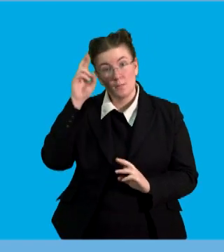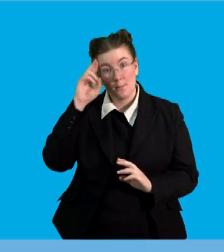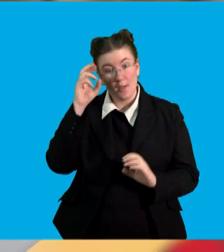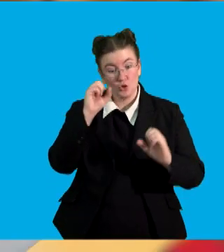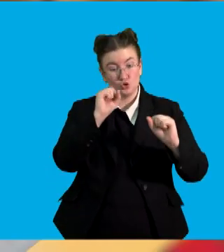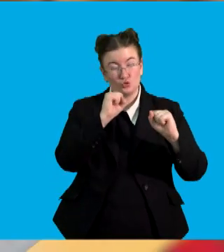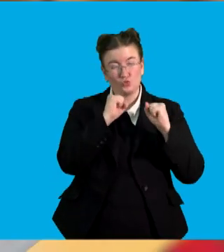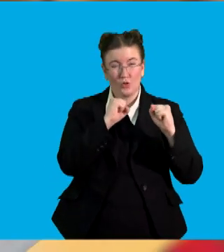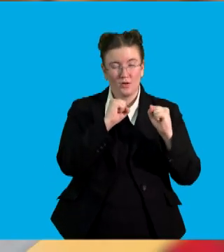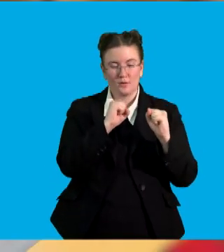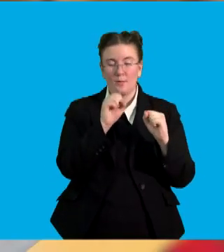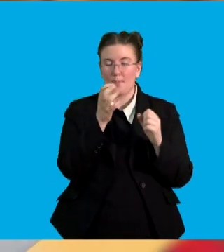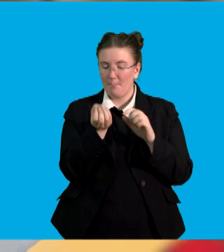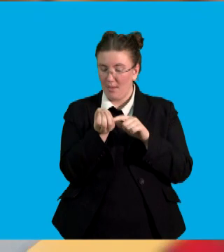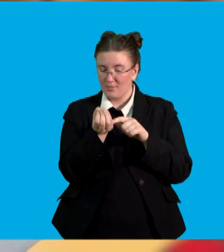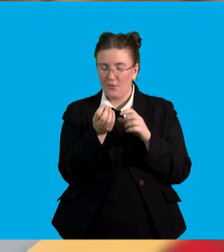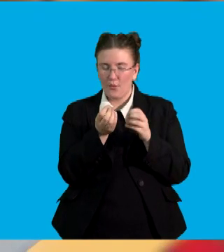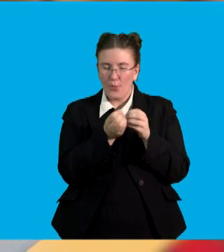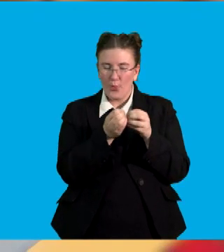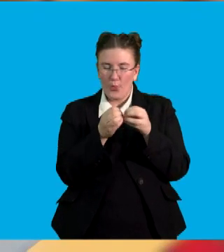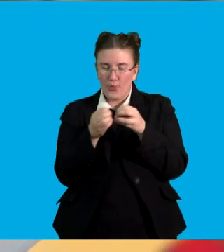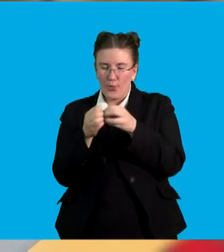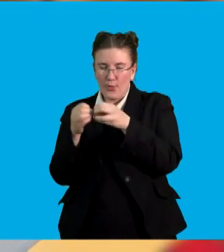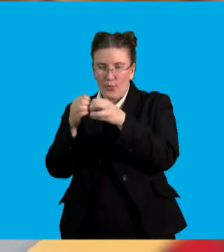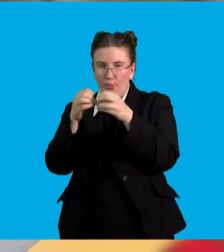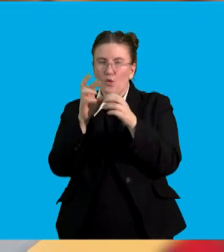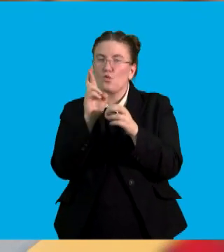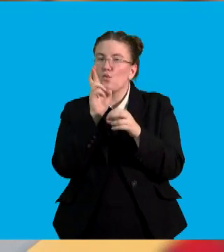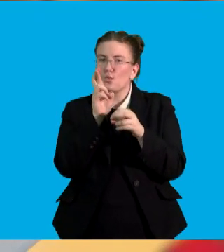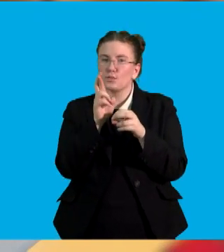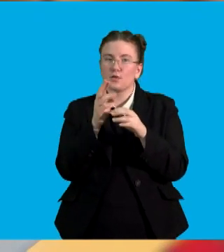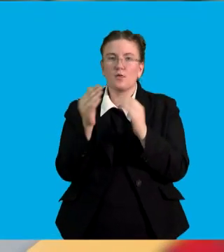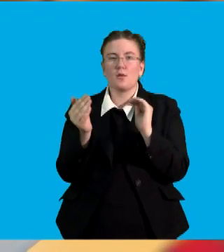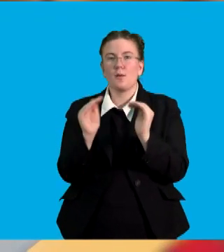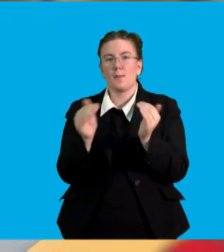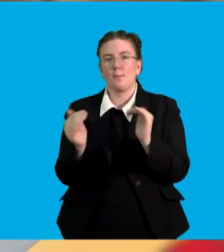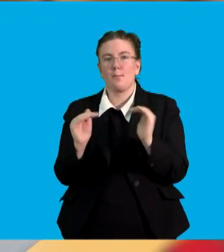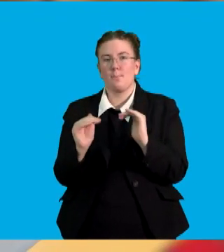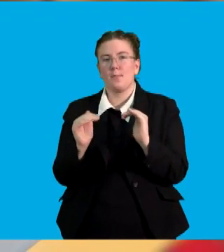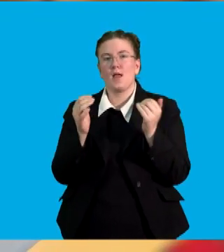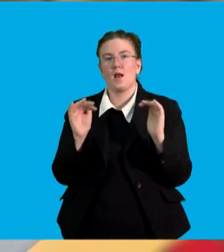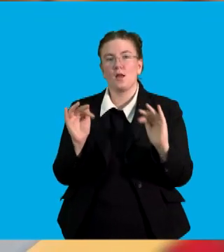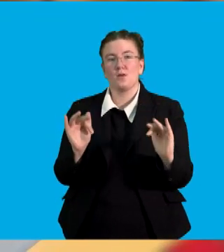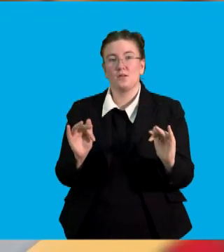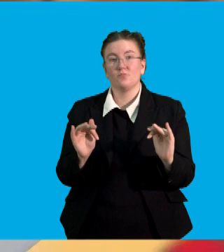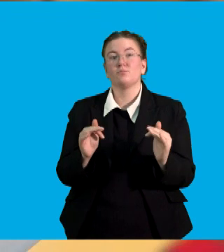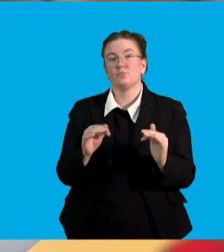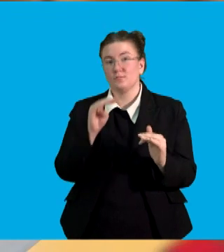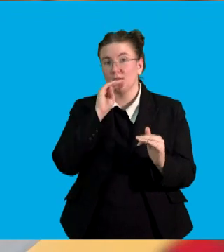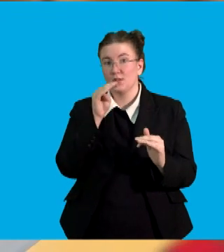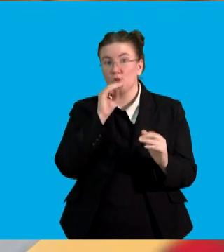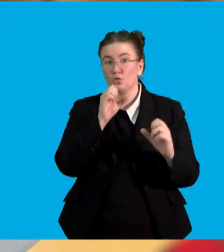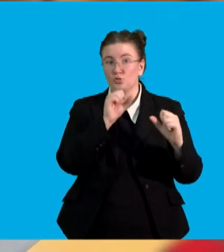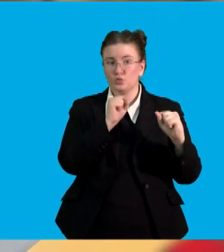the particles in a solid are closely packed together as compared to the particles in a liquid. So now by that, it would mean that